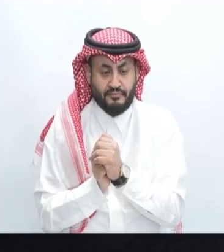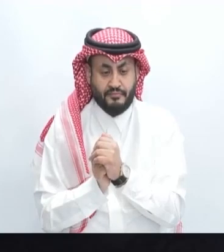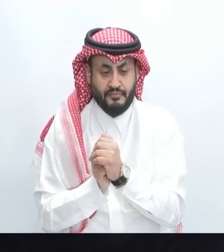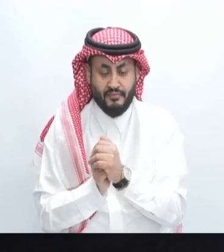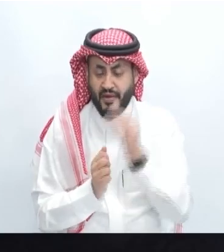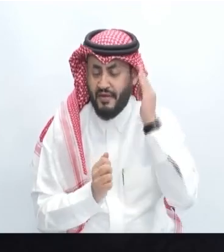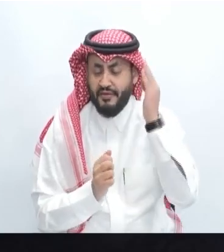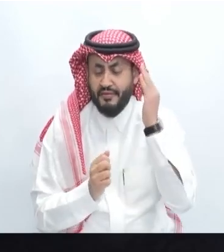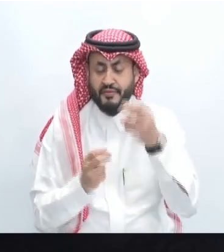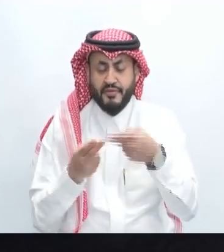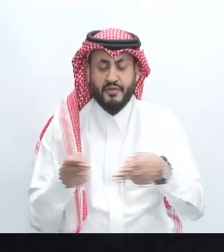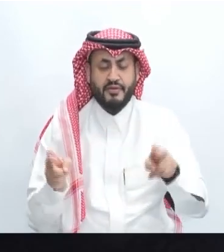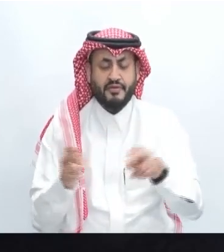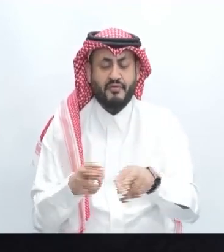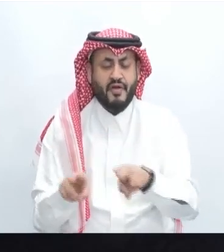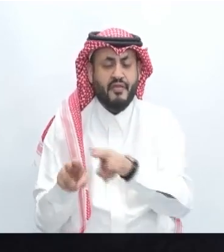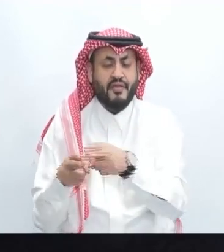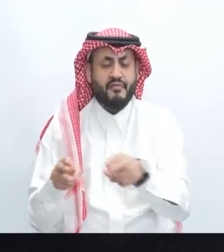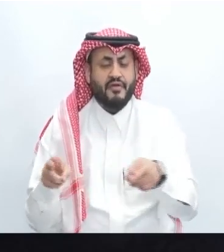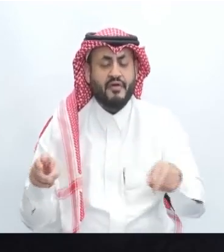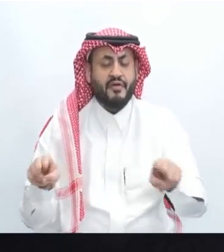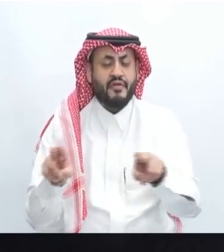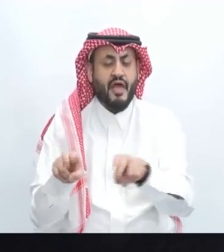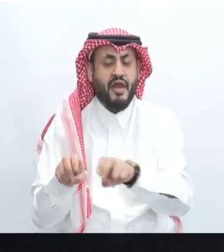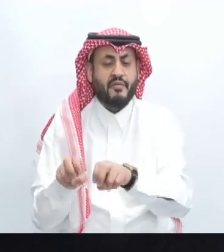chant about different animals.